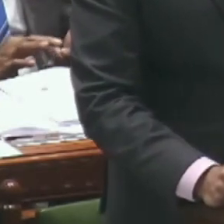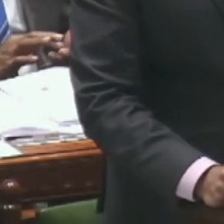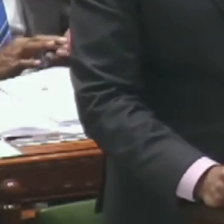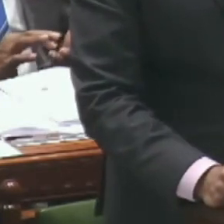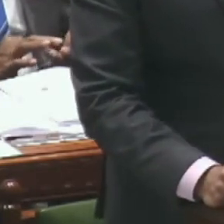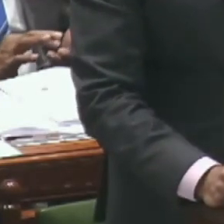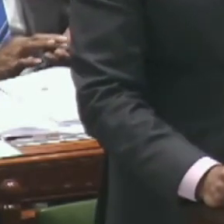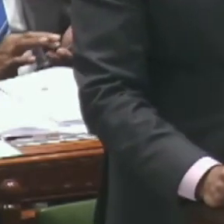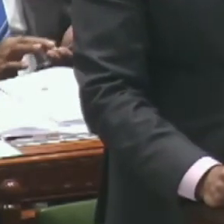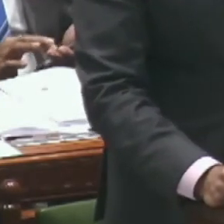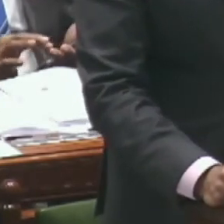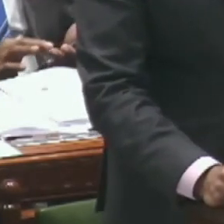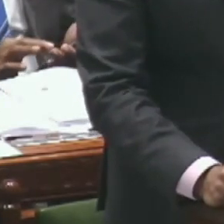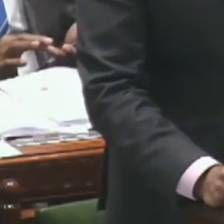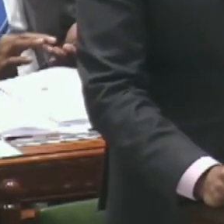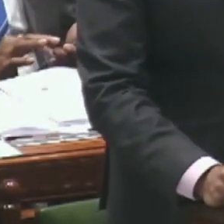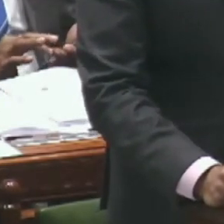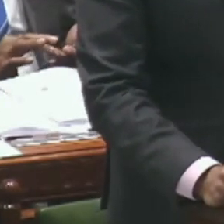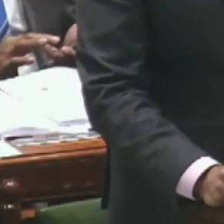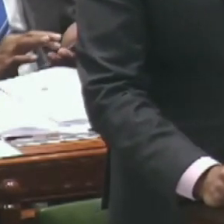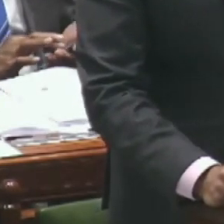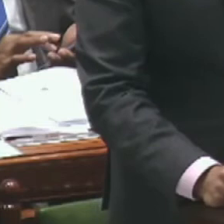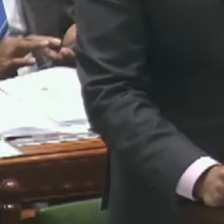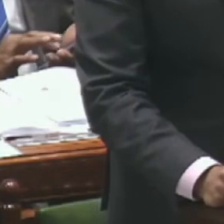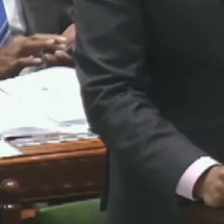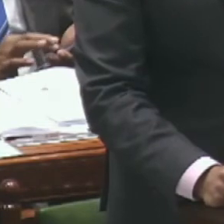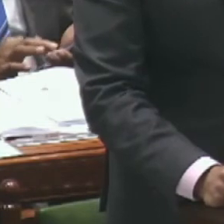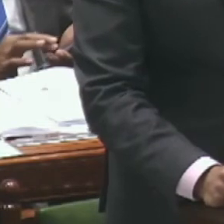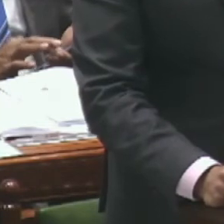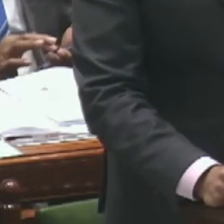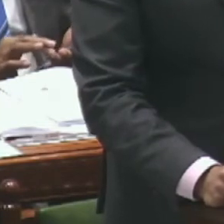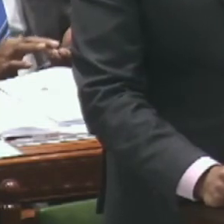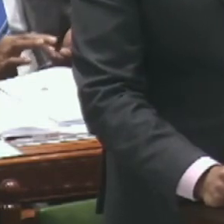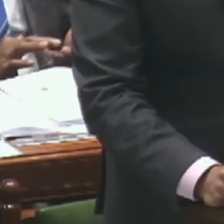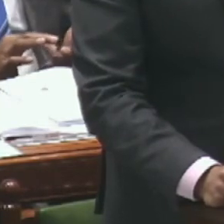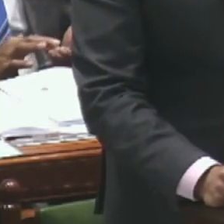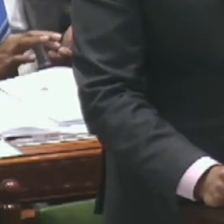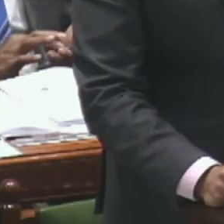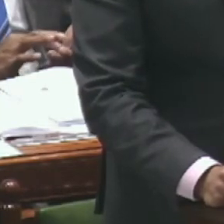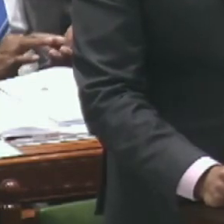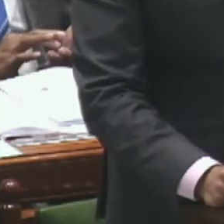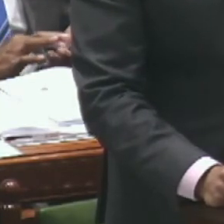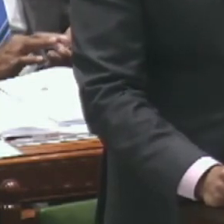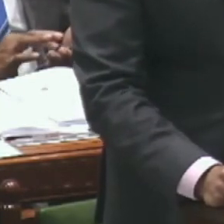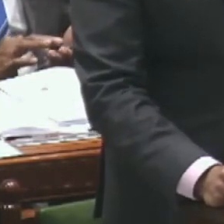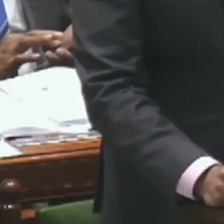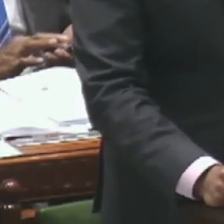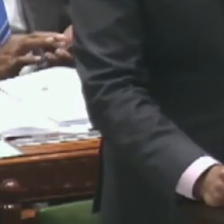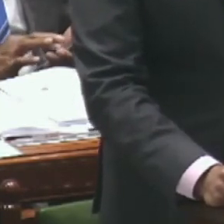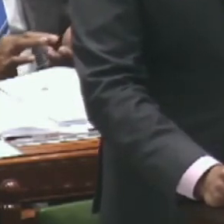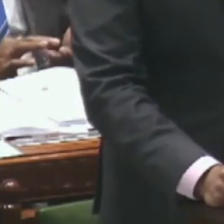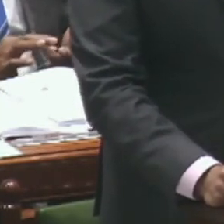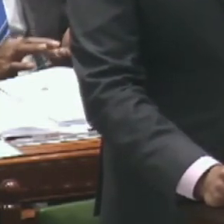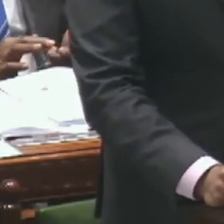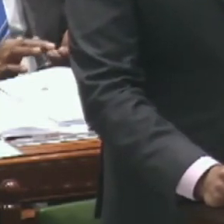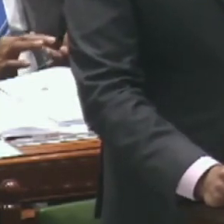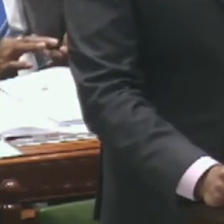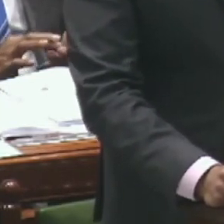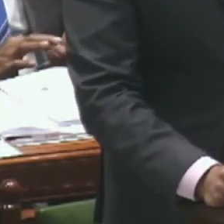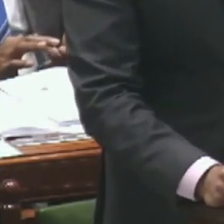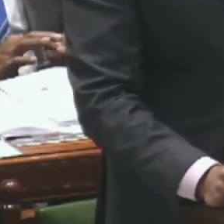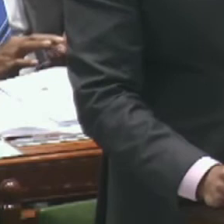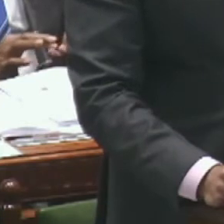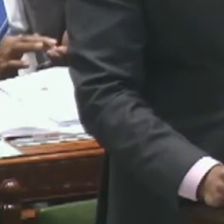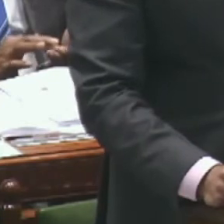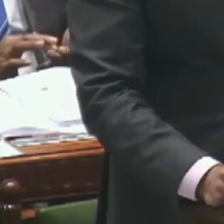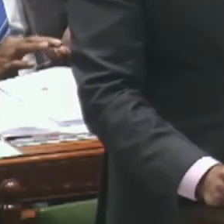that the world has ever recorded. And all over the planet are alarming signs that the climate threat is escalating at a far greater pace